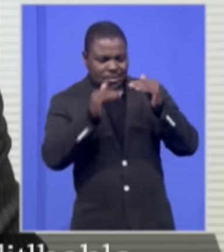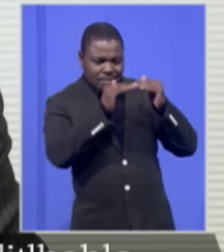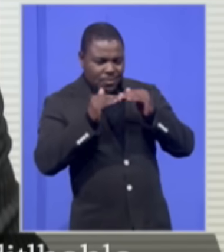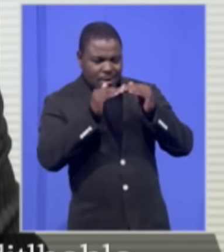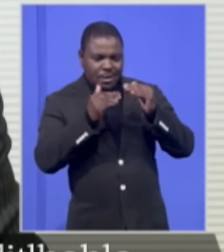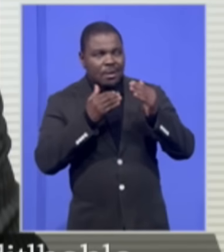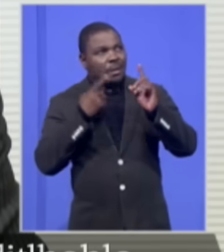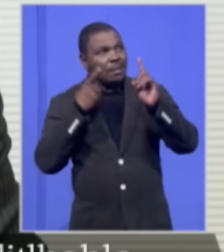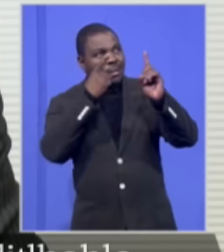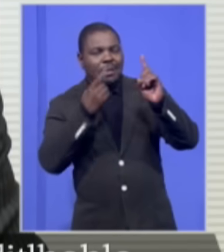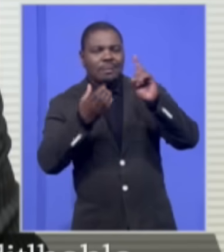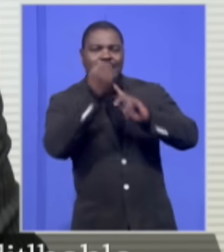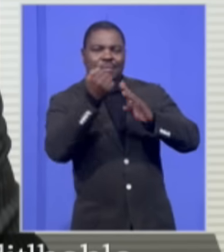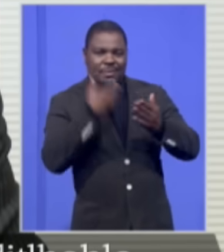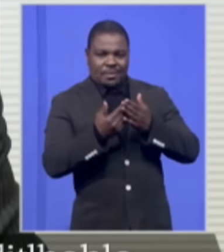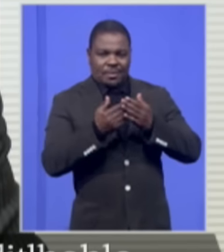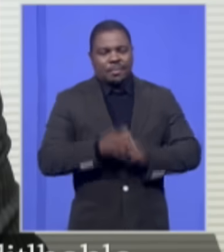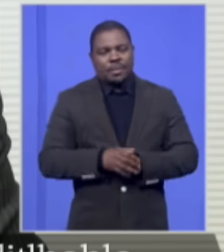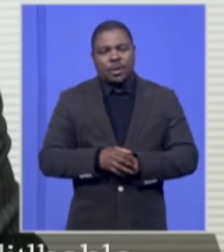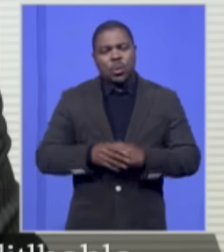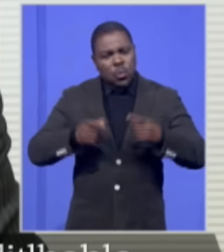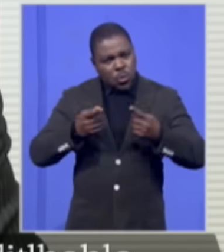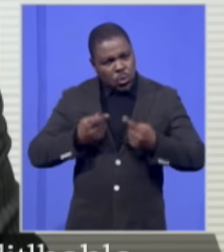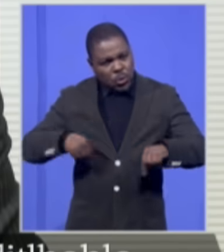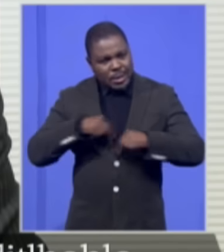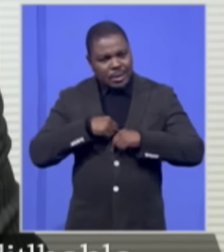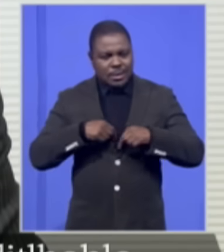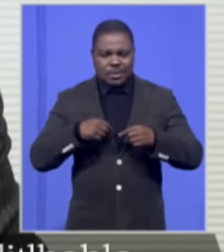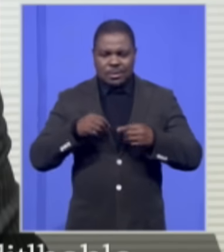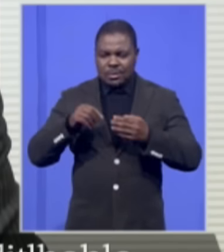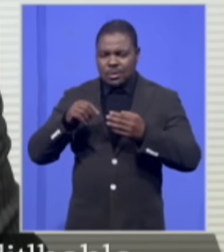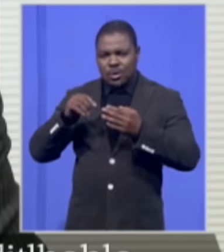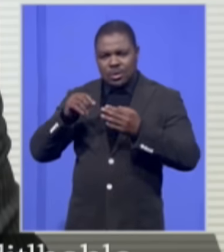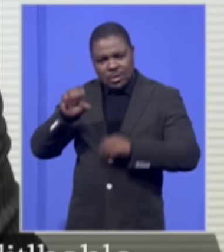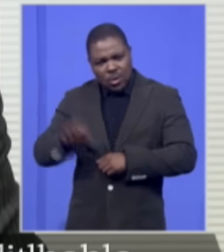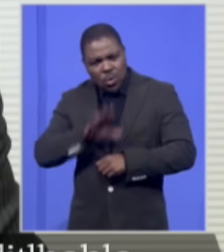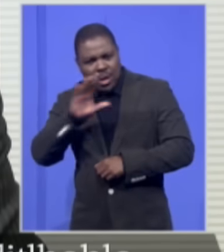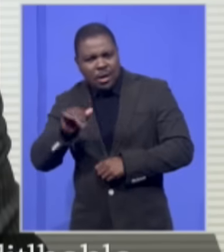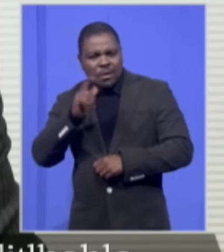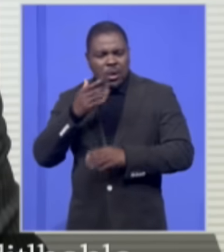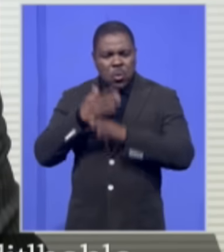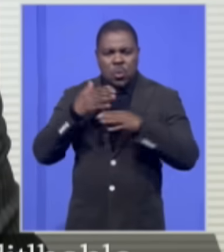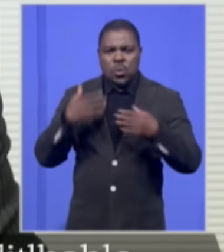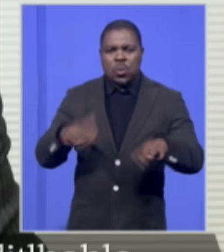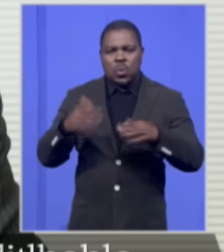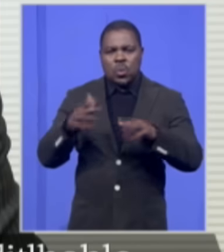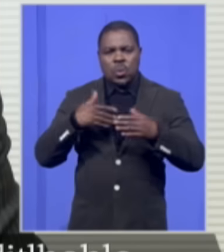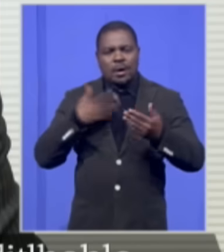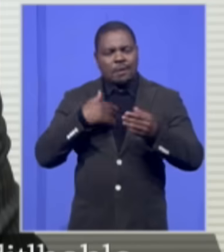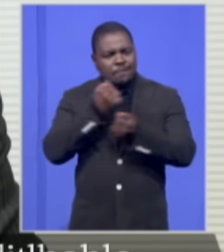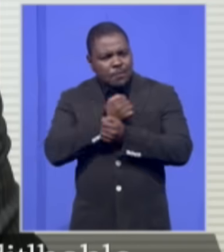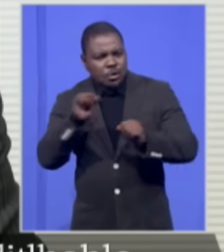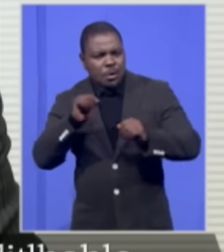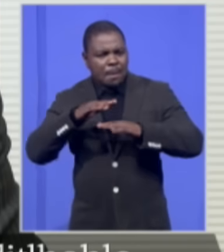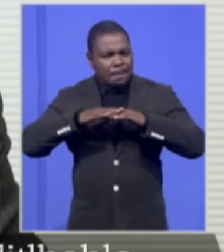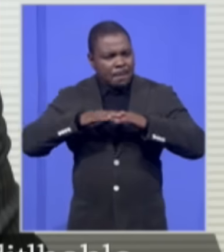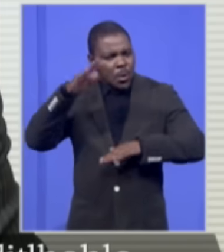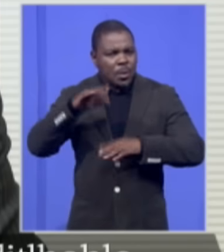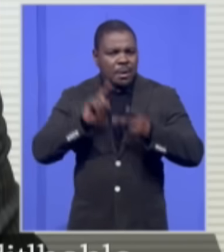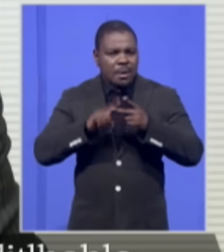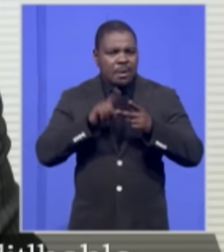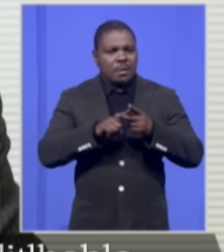made great strides as a nation, expanding freedom, deepening democracy, and building a better